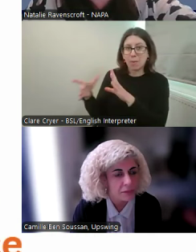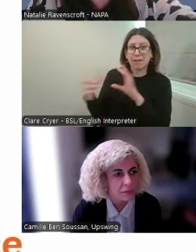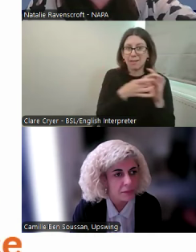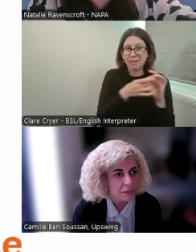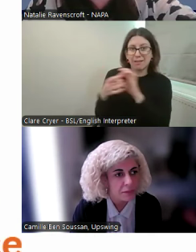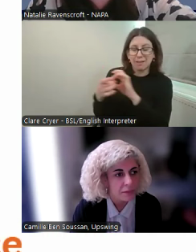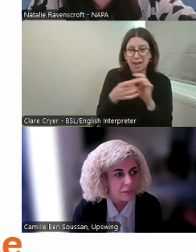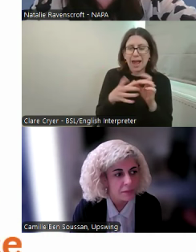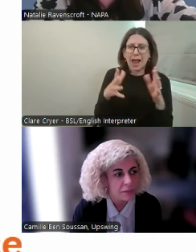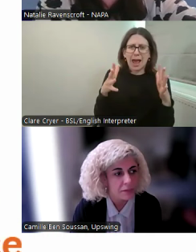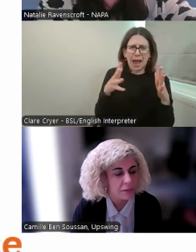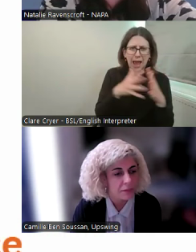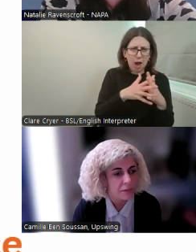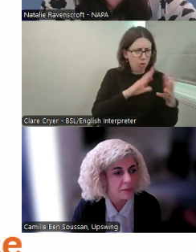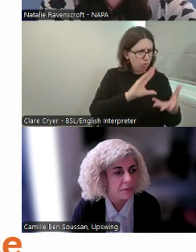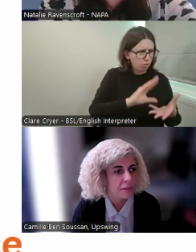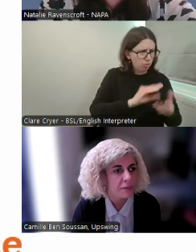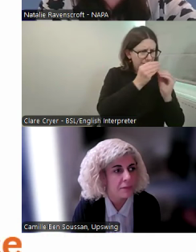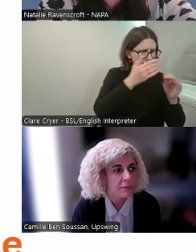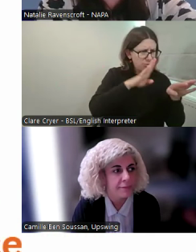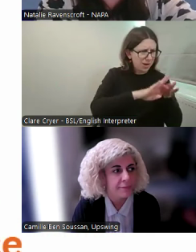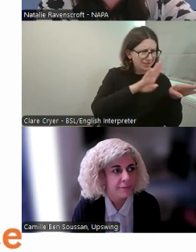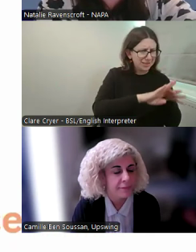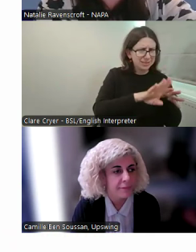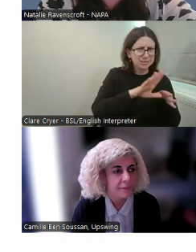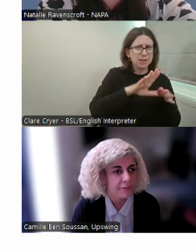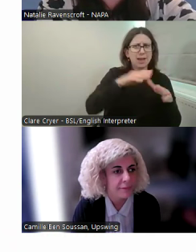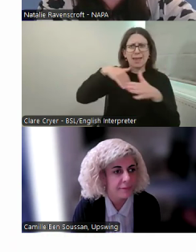creative practice into a care home context.